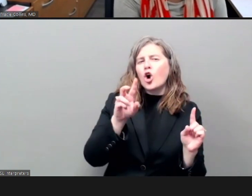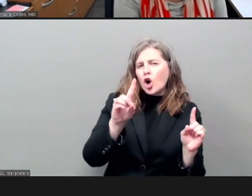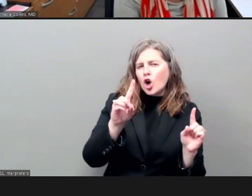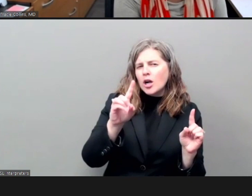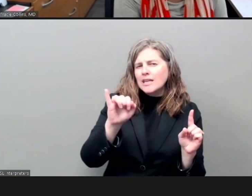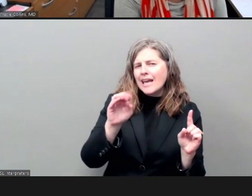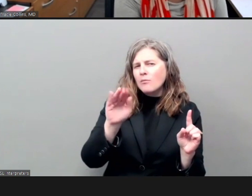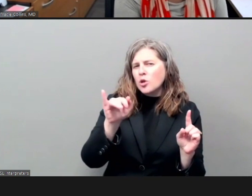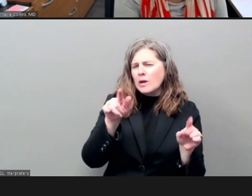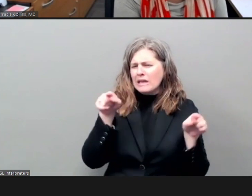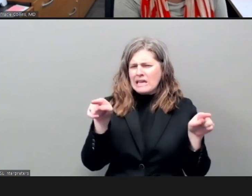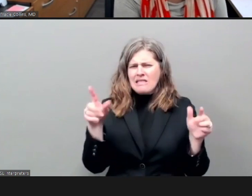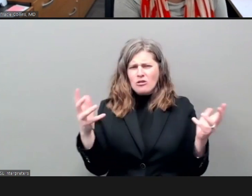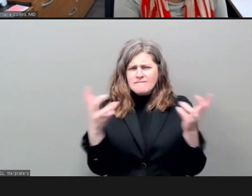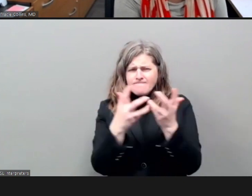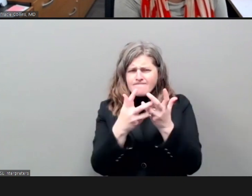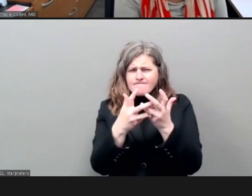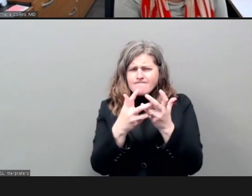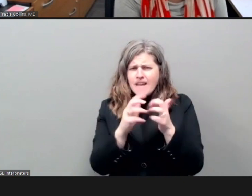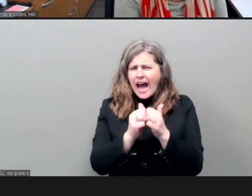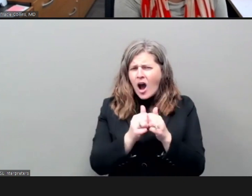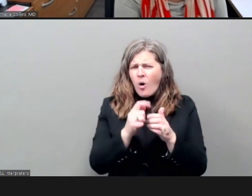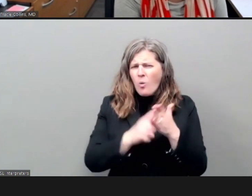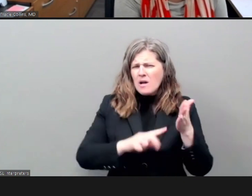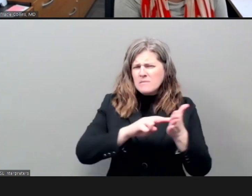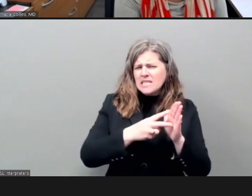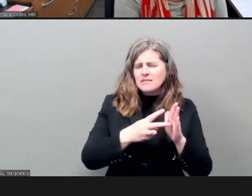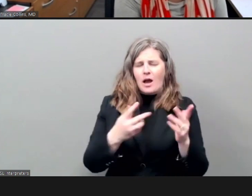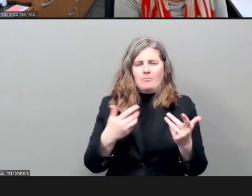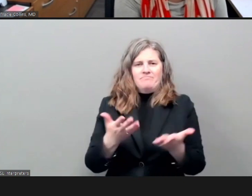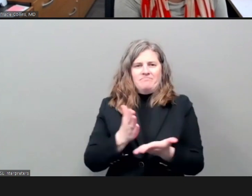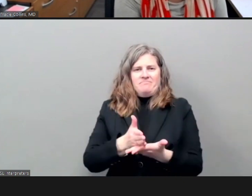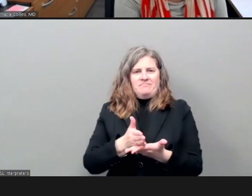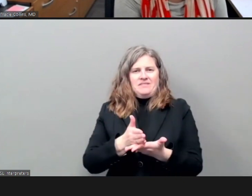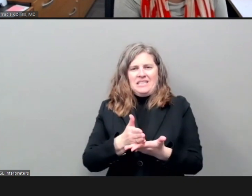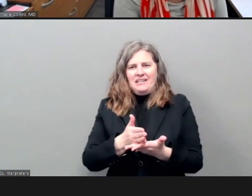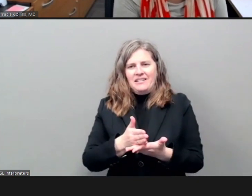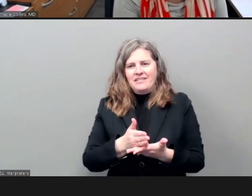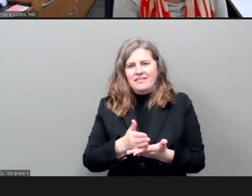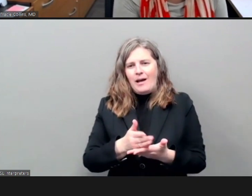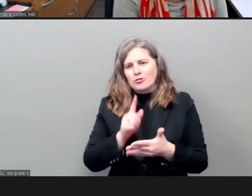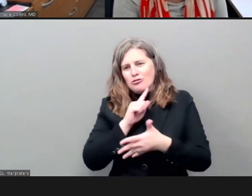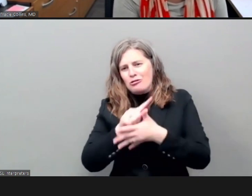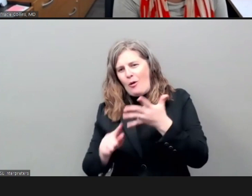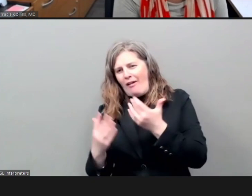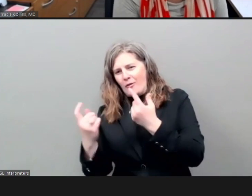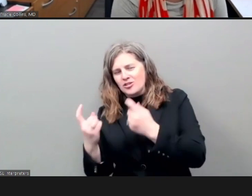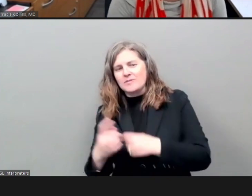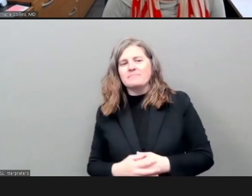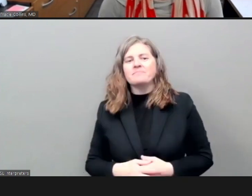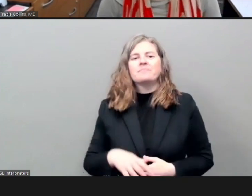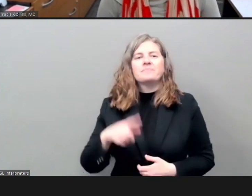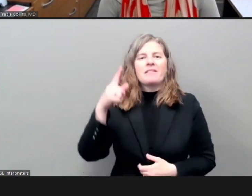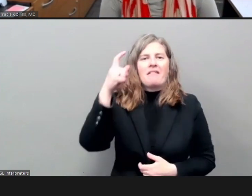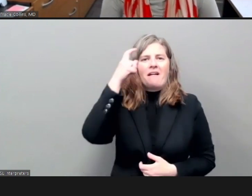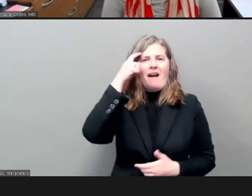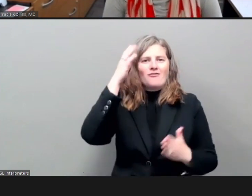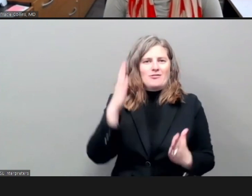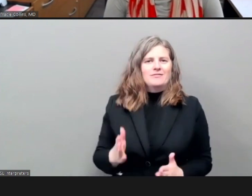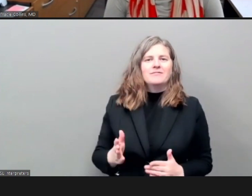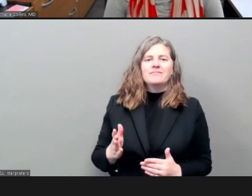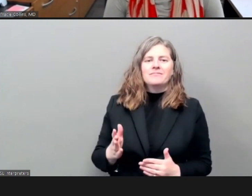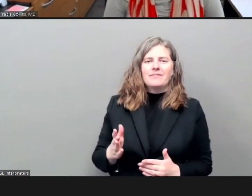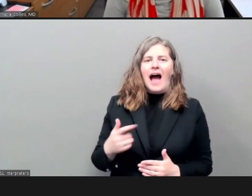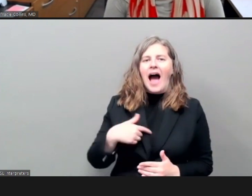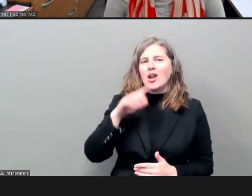those two fitting together? And I'll stop there. I bet everyone else has all my questions. You got it. And Dr. Scrace was